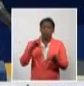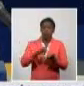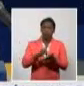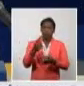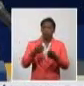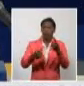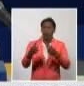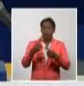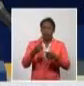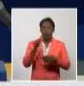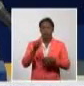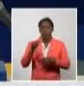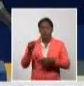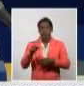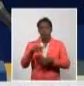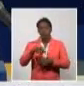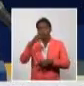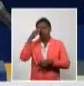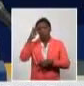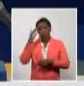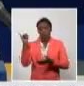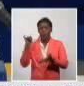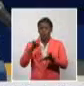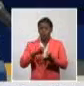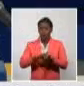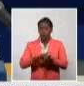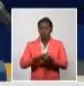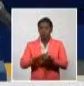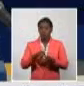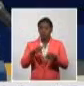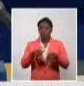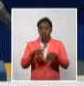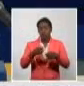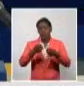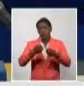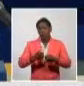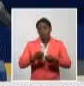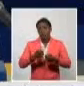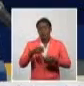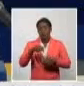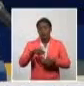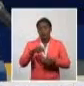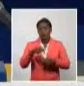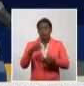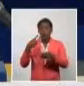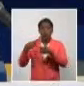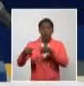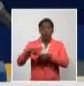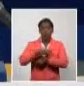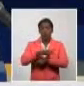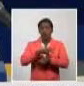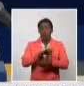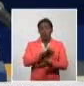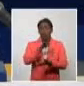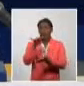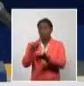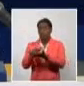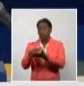were implemented in our country. Of the 10 newly diagnosed